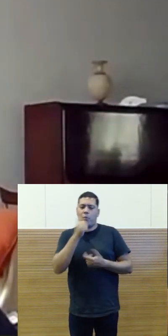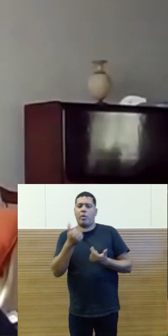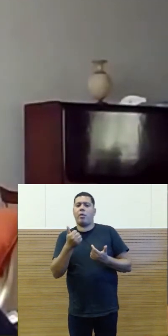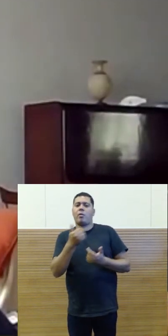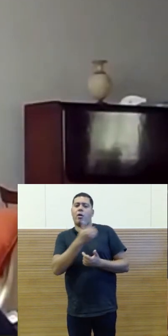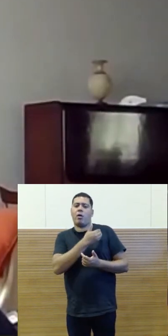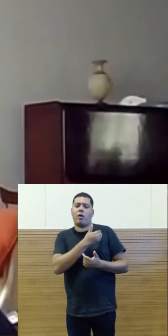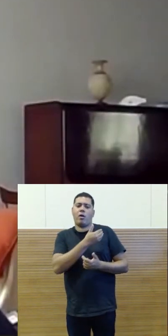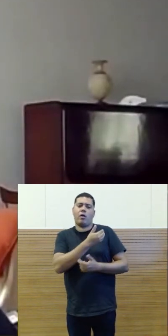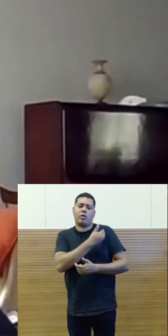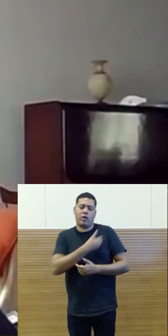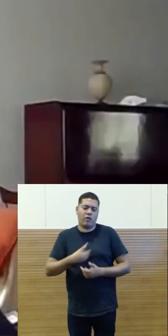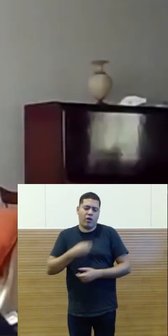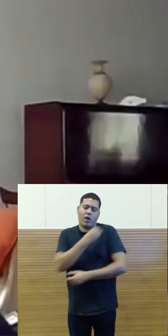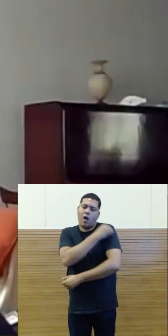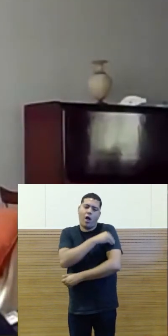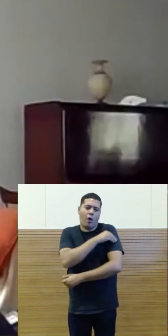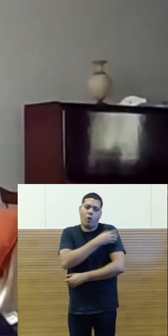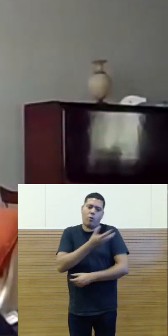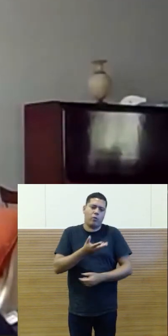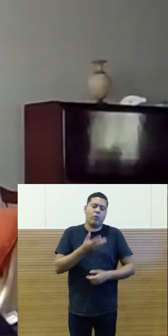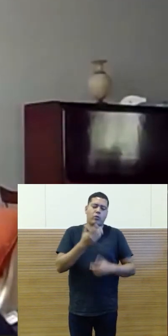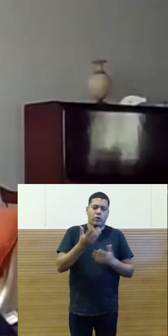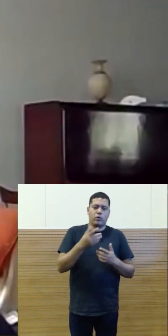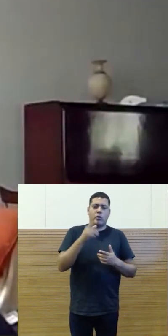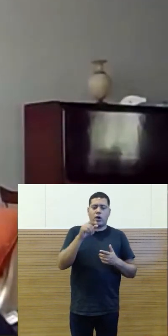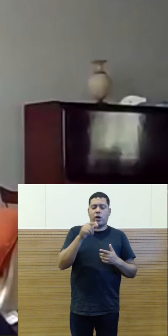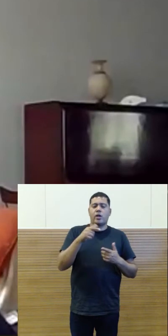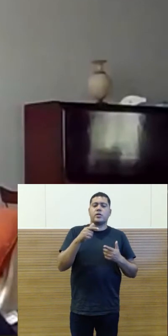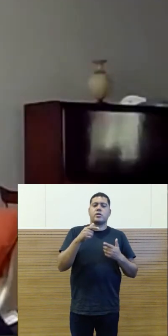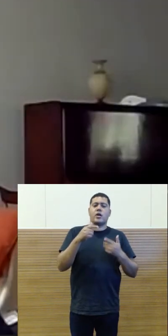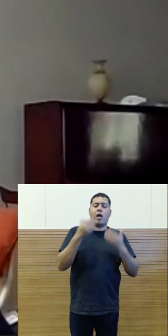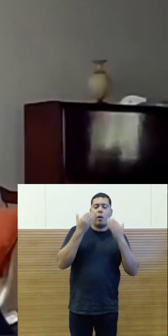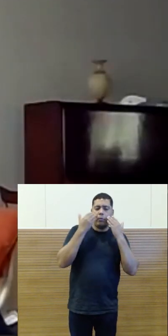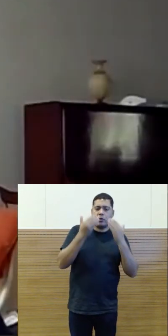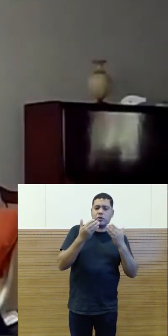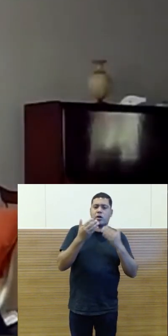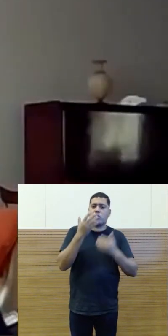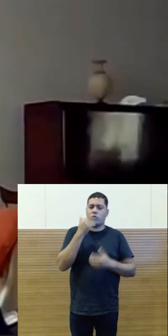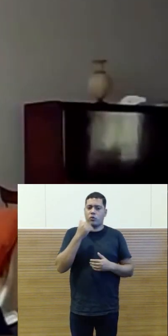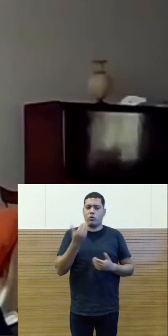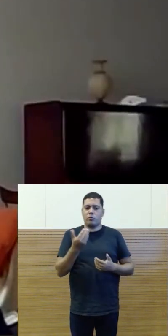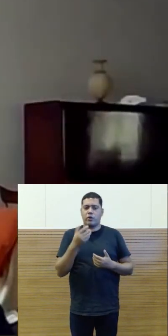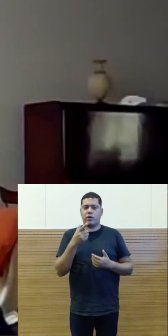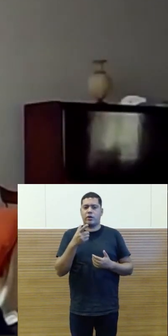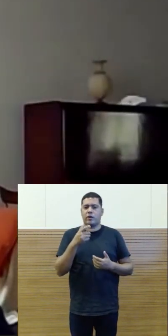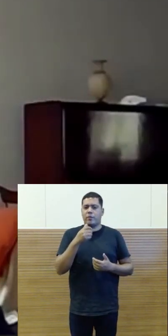alcoholic beverages. There is no reason for the marketing of ultra-processed foods to